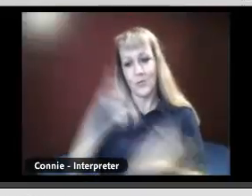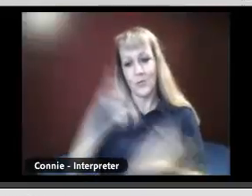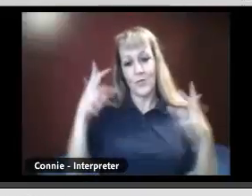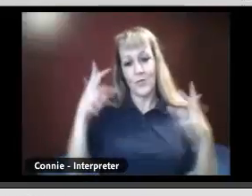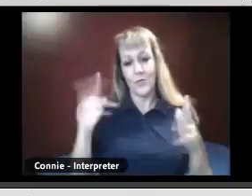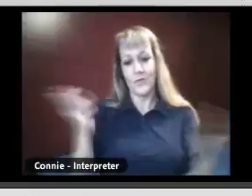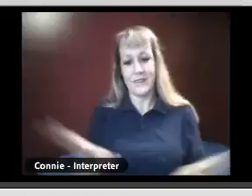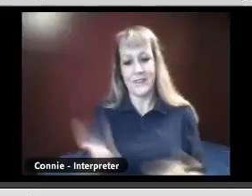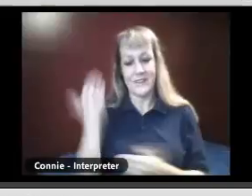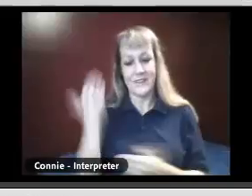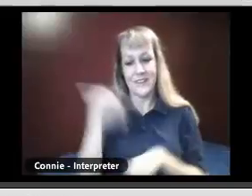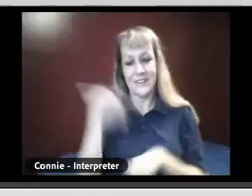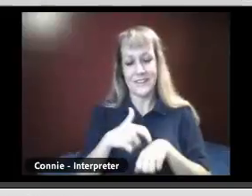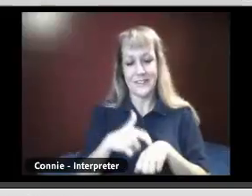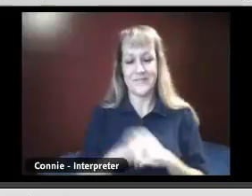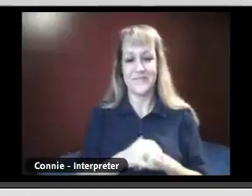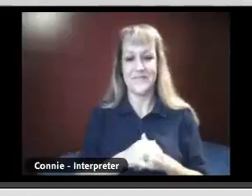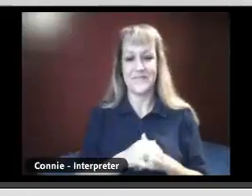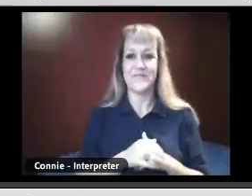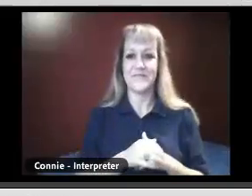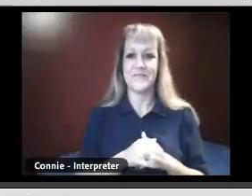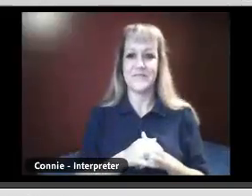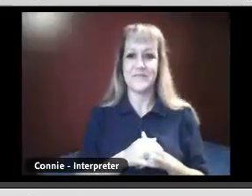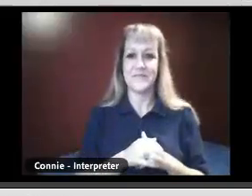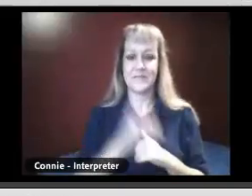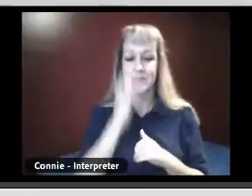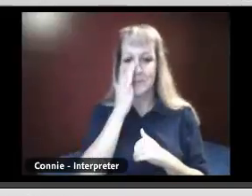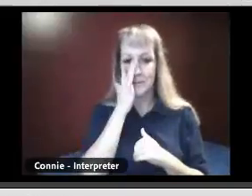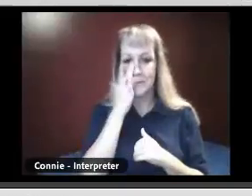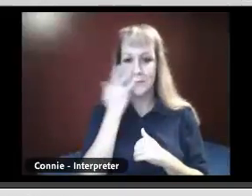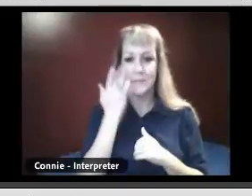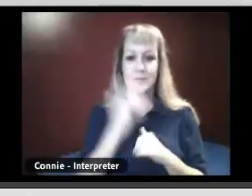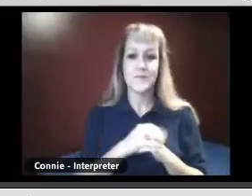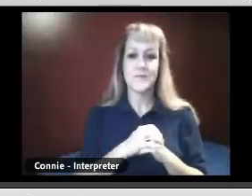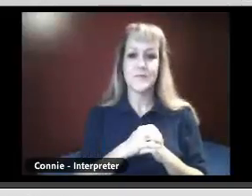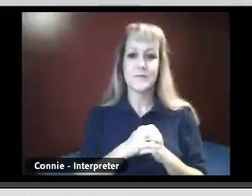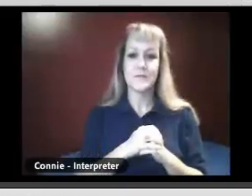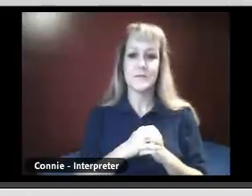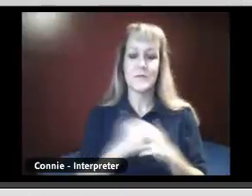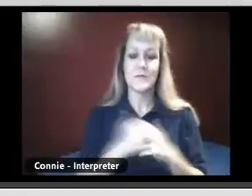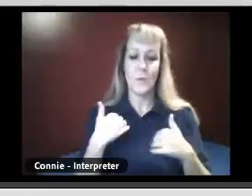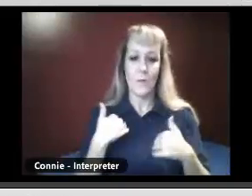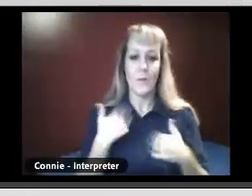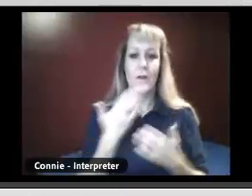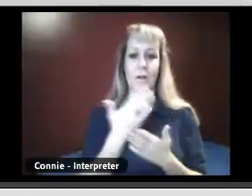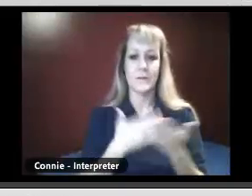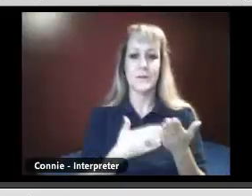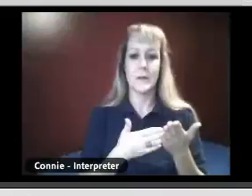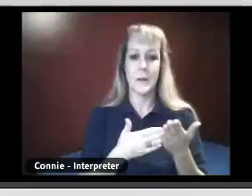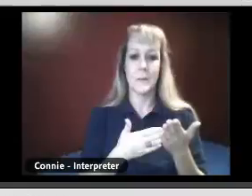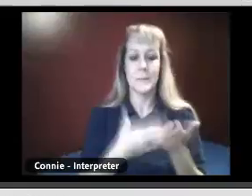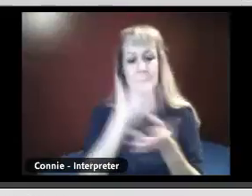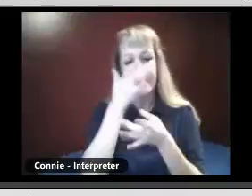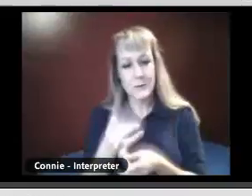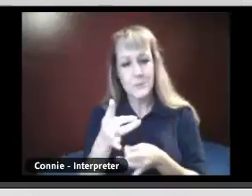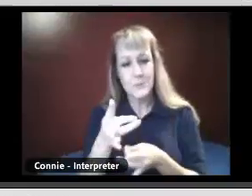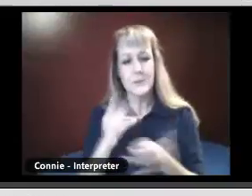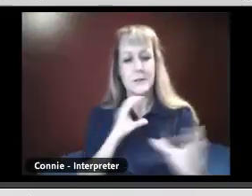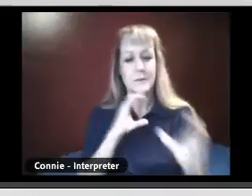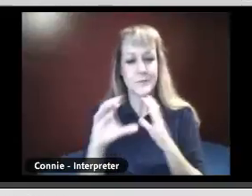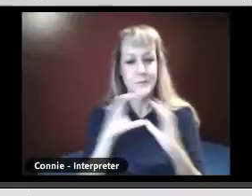last webinar in our series. We have had some interesting conversations, I might